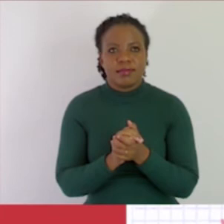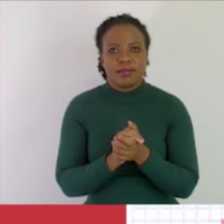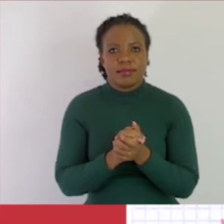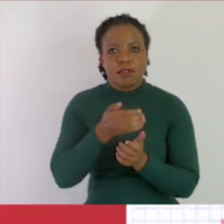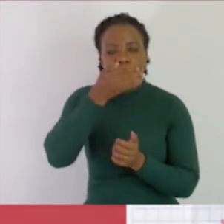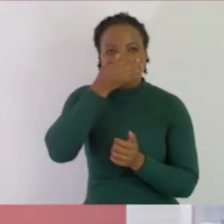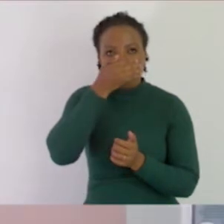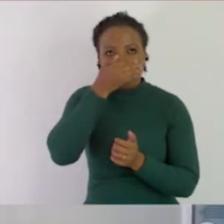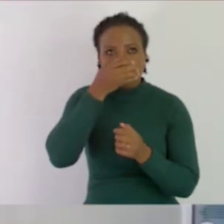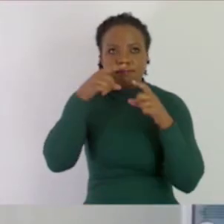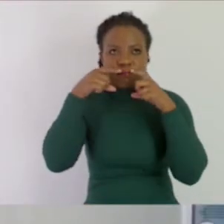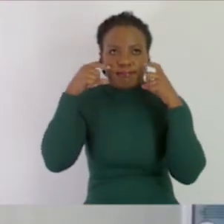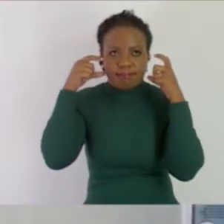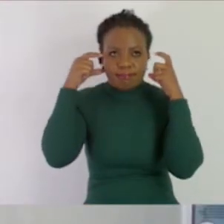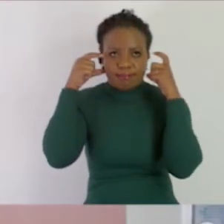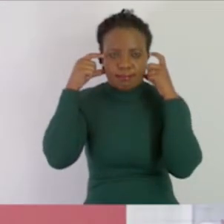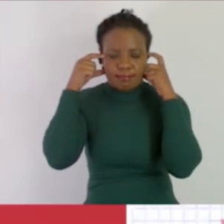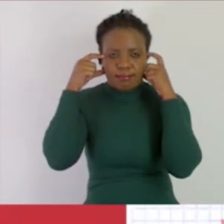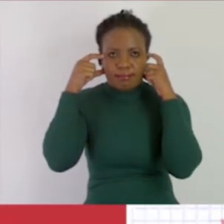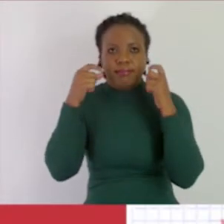put on our masks.